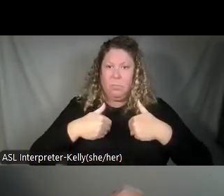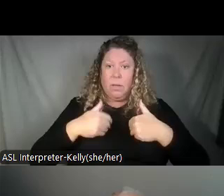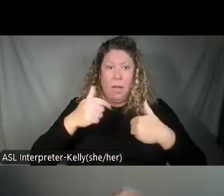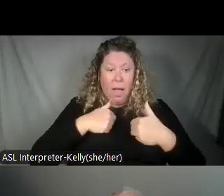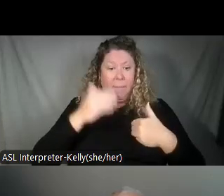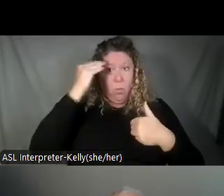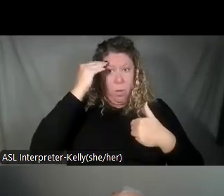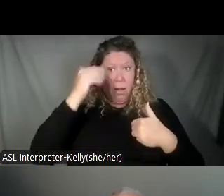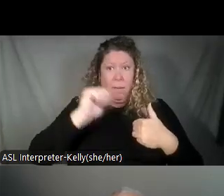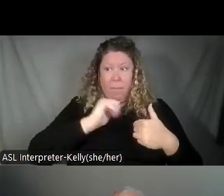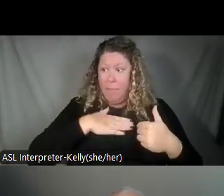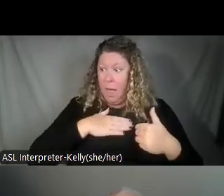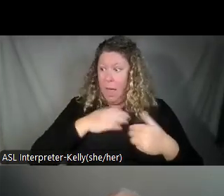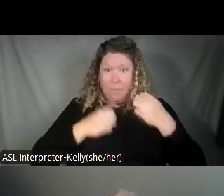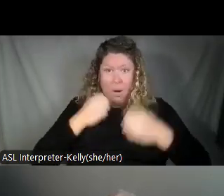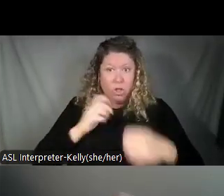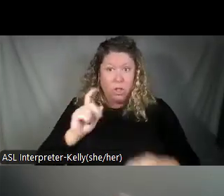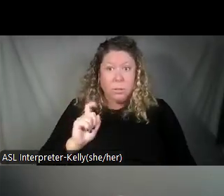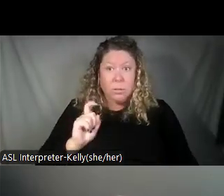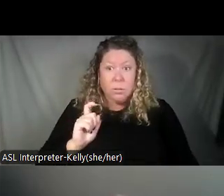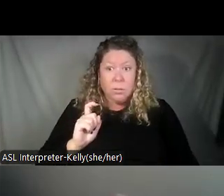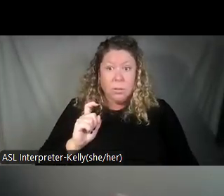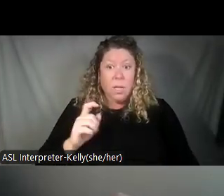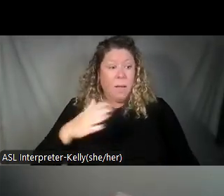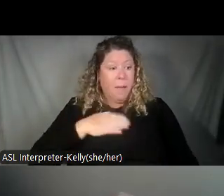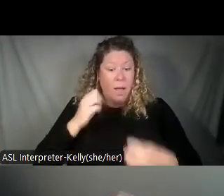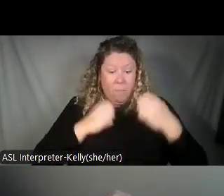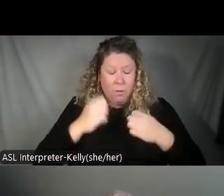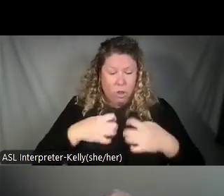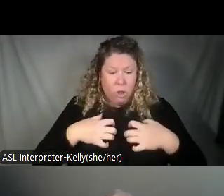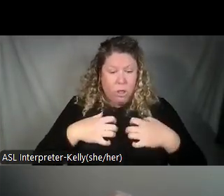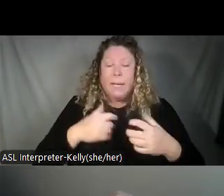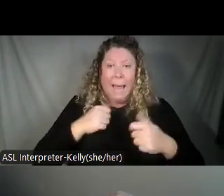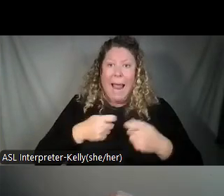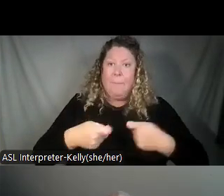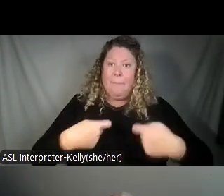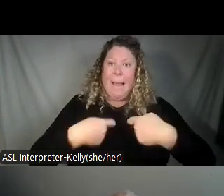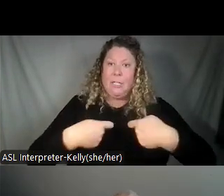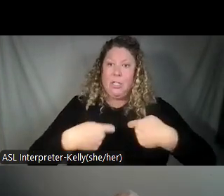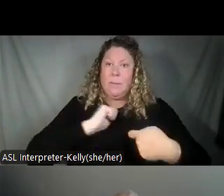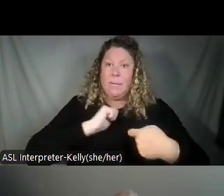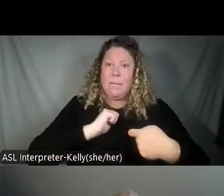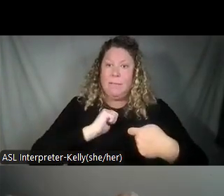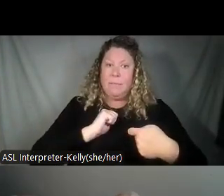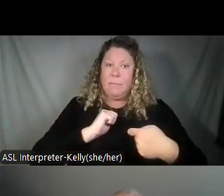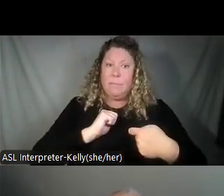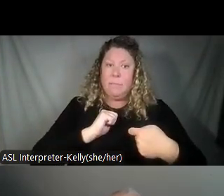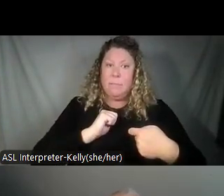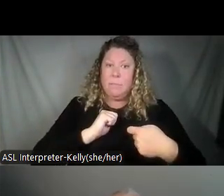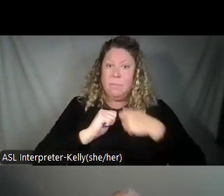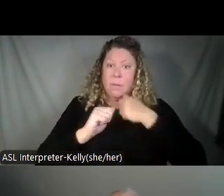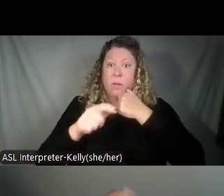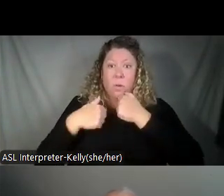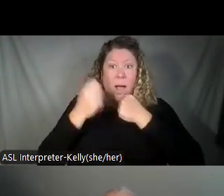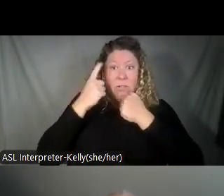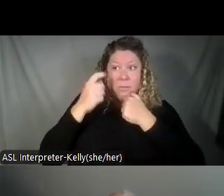emotional state? And can you manage that emotional state? Do you have self-management? Do you understand that others